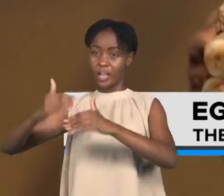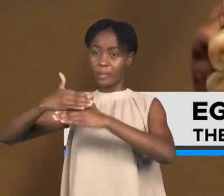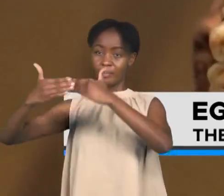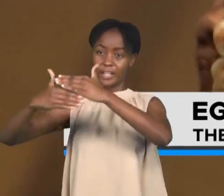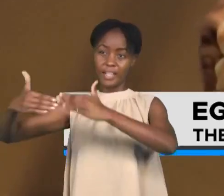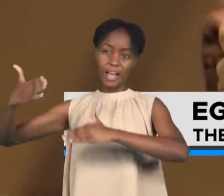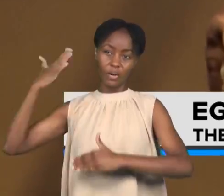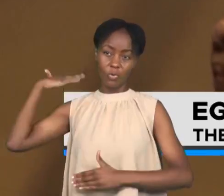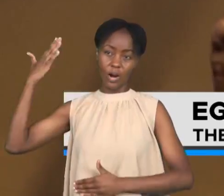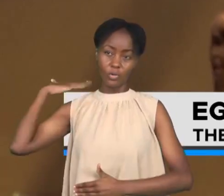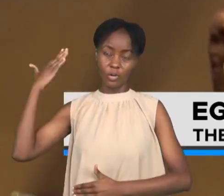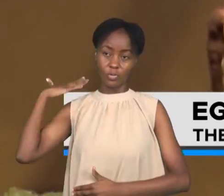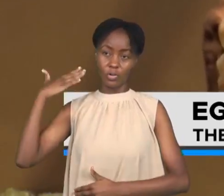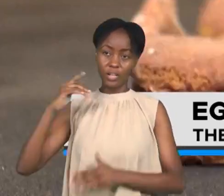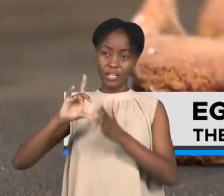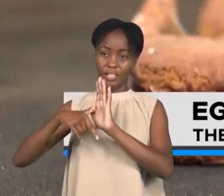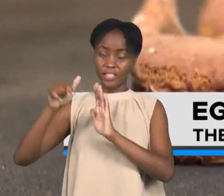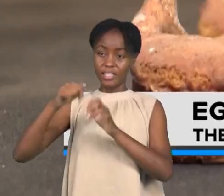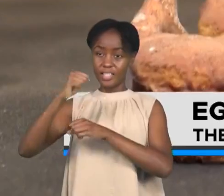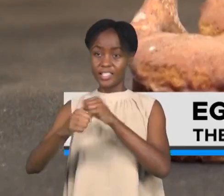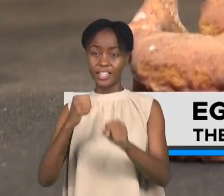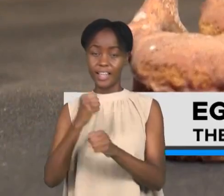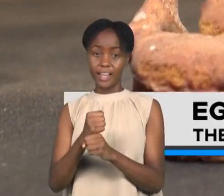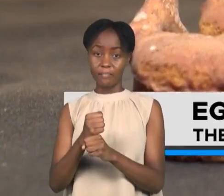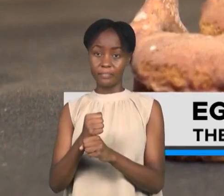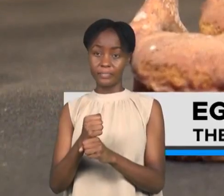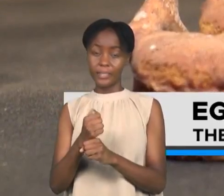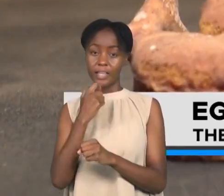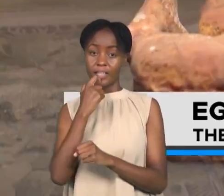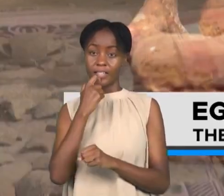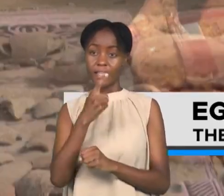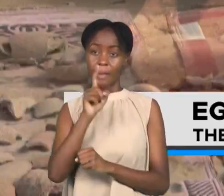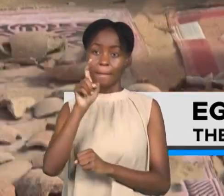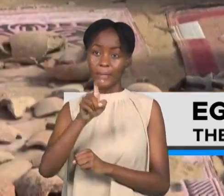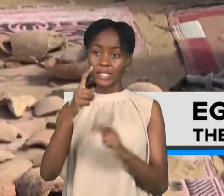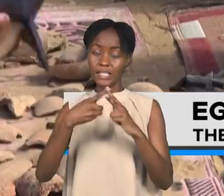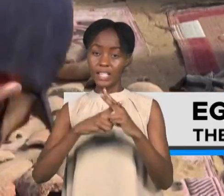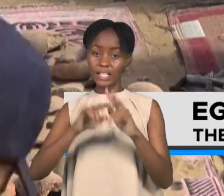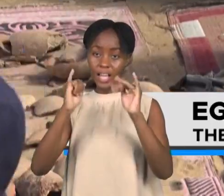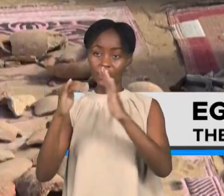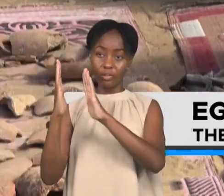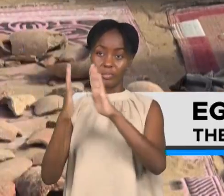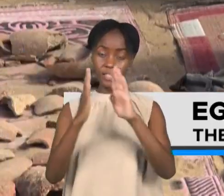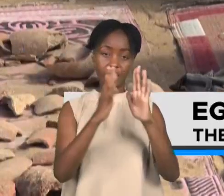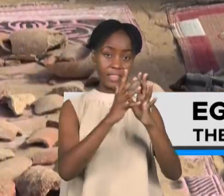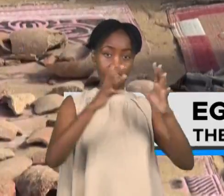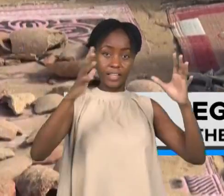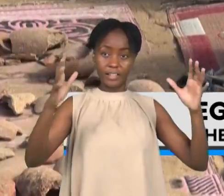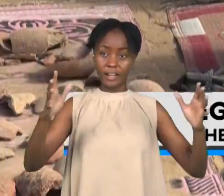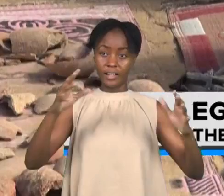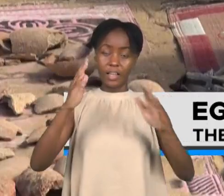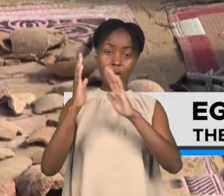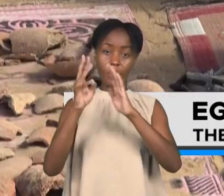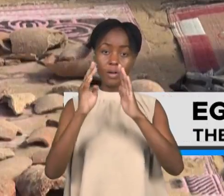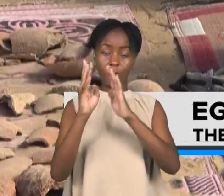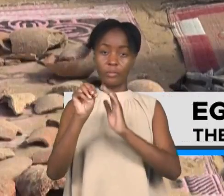Egypt. Later this year, and after several delays, authorities hope to inaugurate a new museum, the Grand Egyptian Museum at the Giza